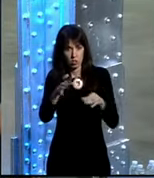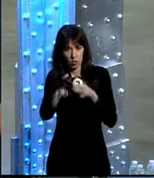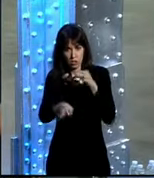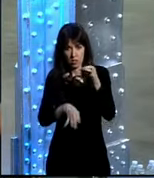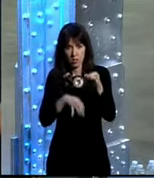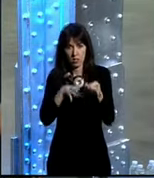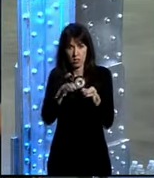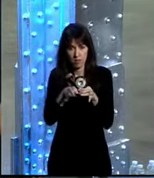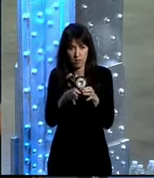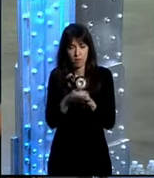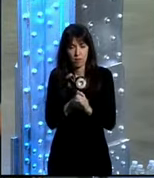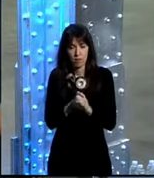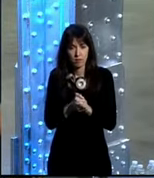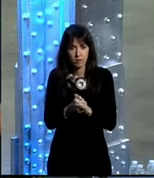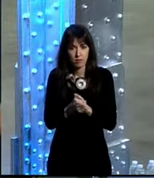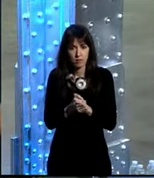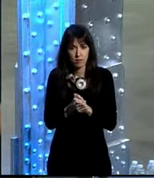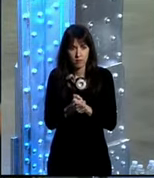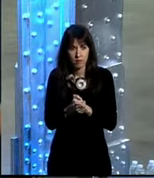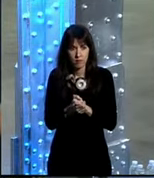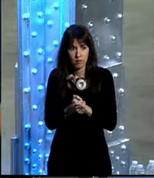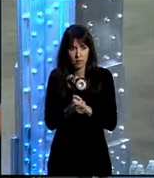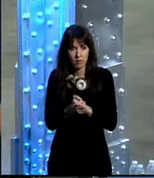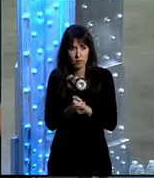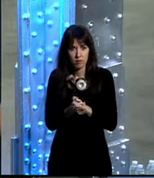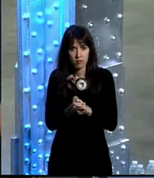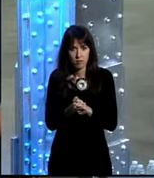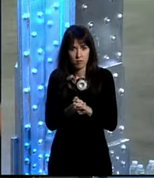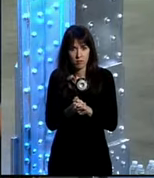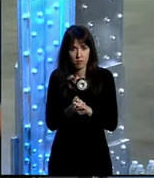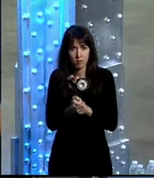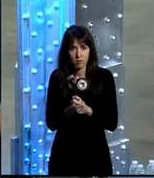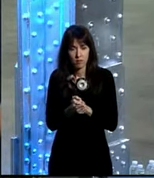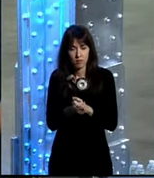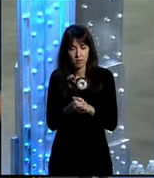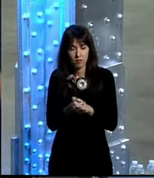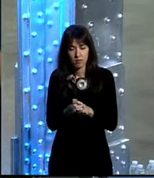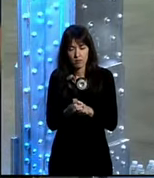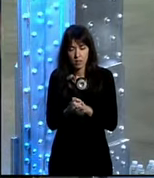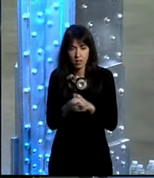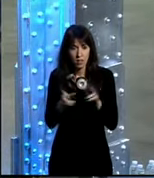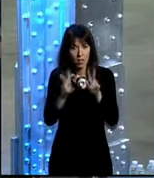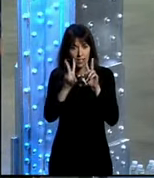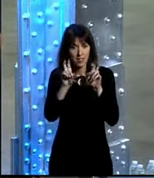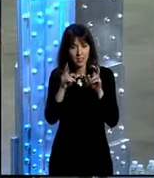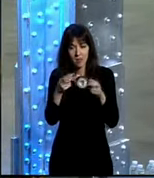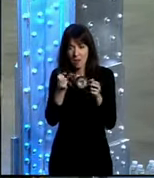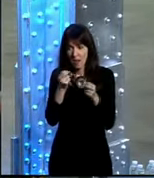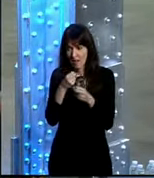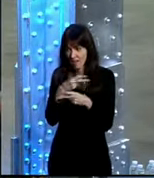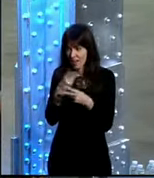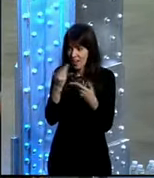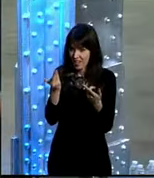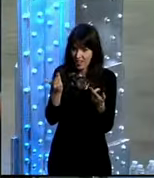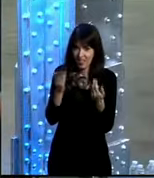yeah. Cycle. Oh God, I'm going on the pub motif. Something I want to say.